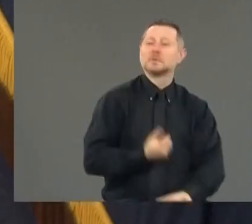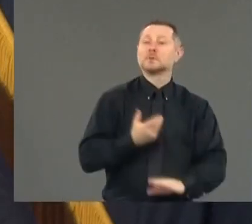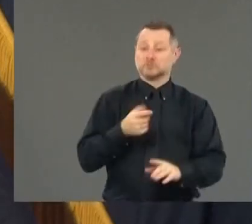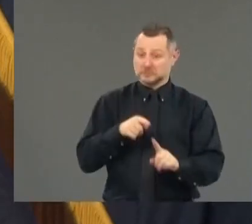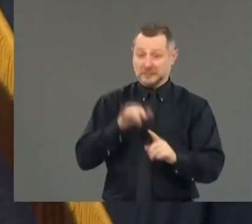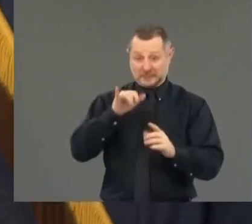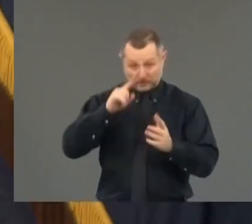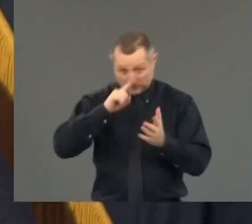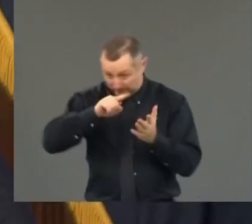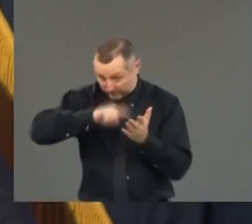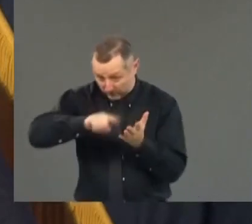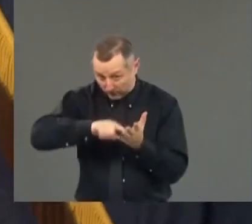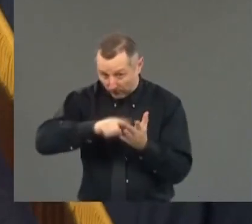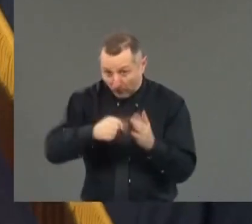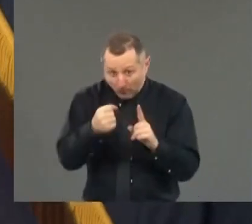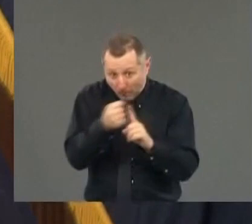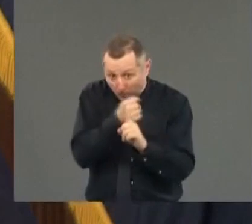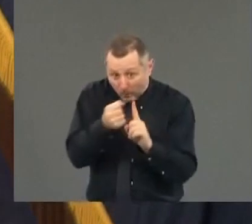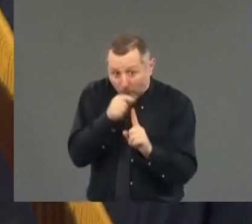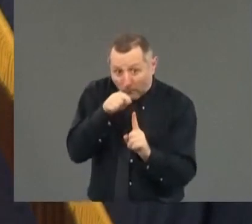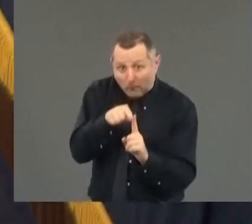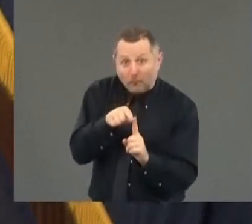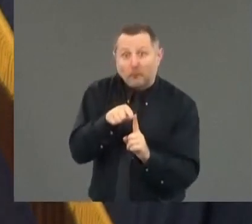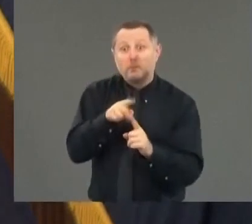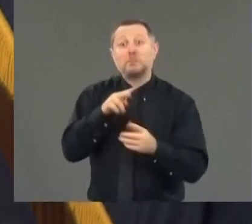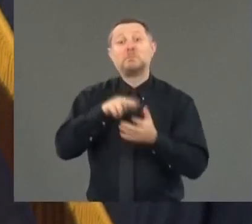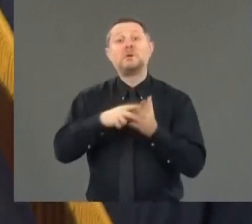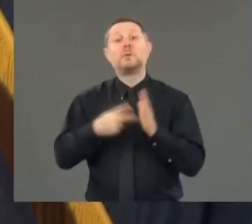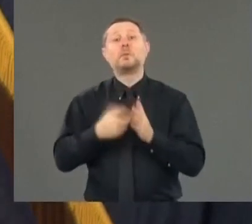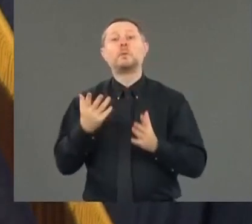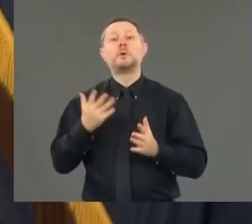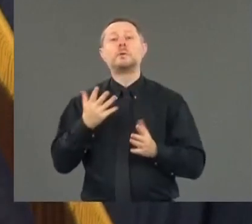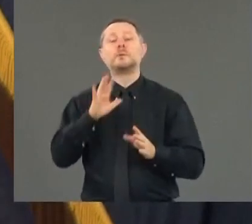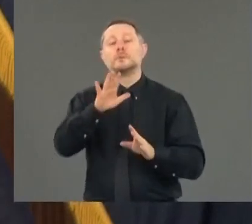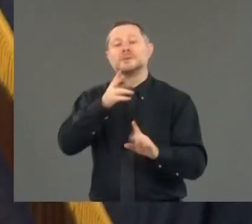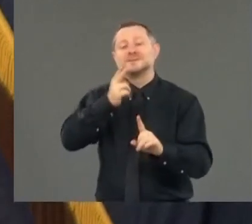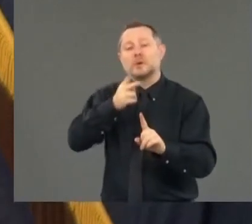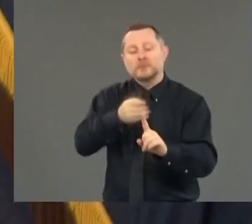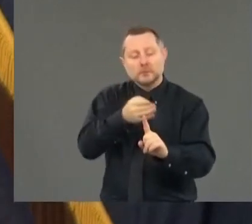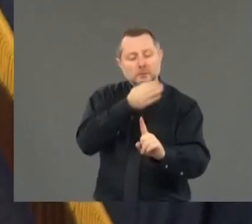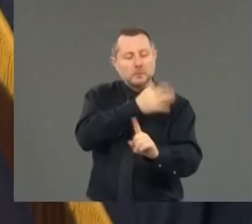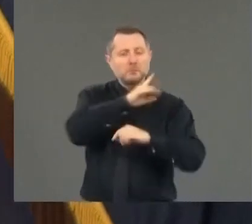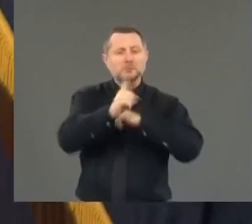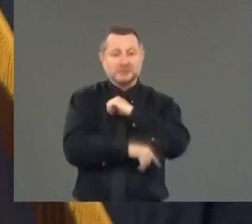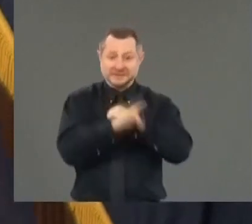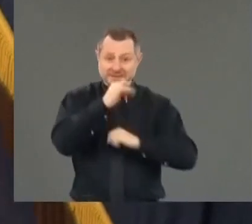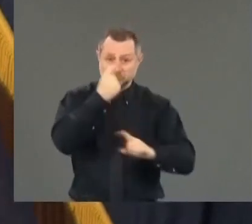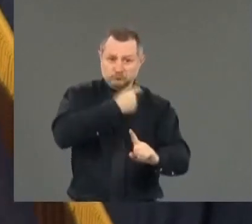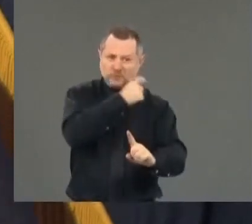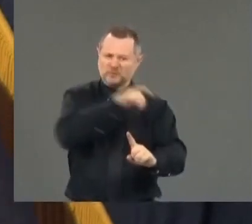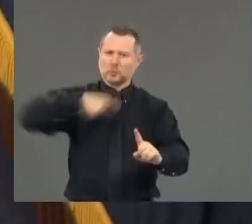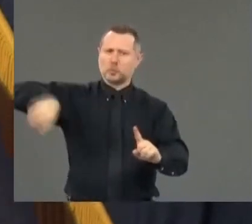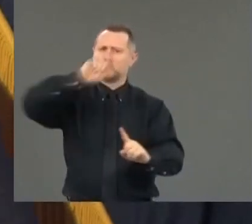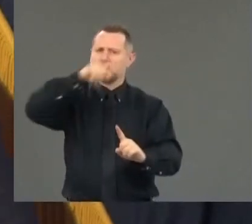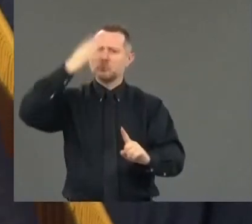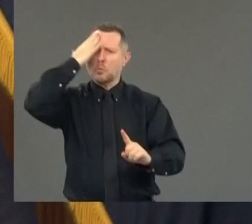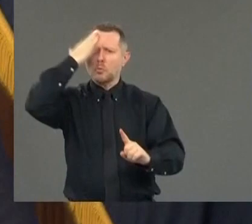investigation for abuse against a police officer, release their prior disciplinary record to see if there's a